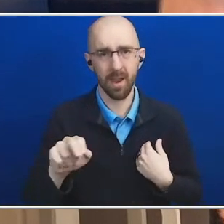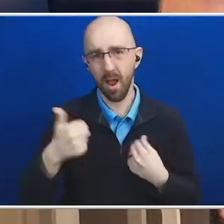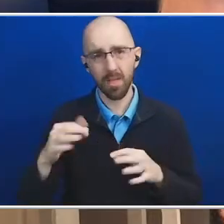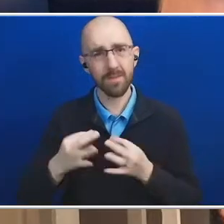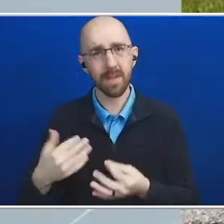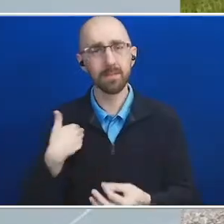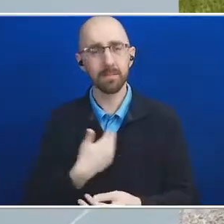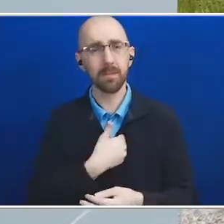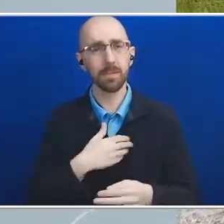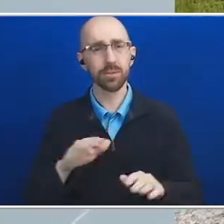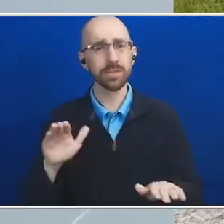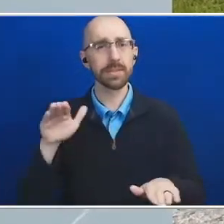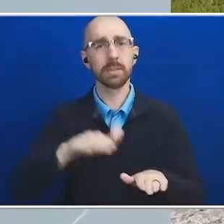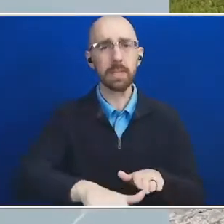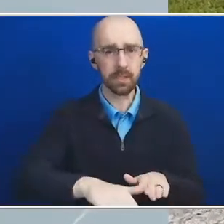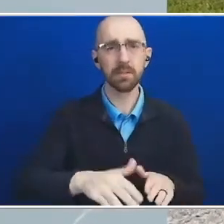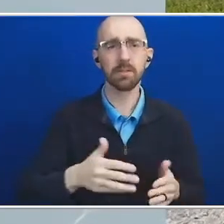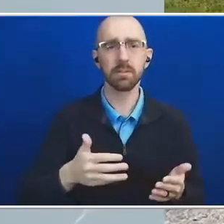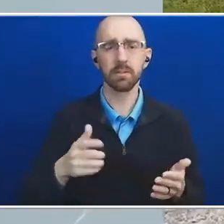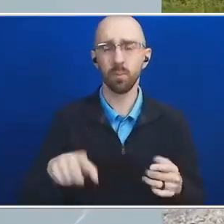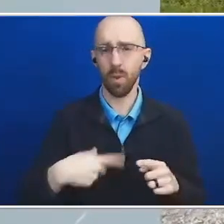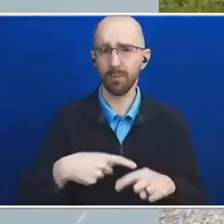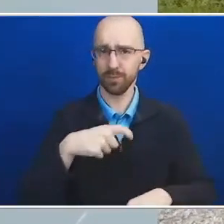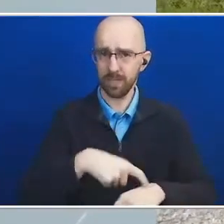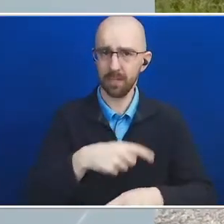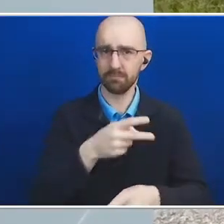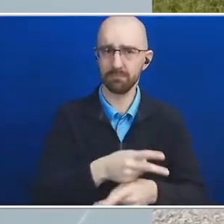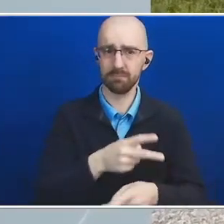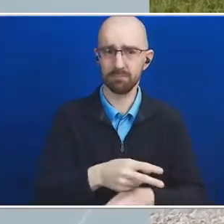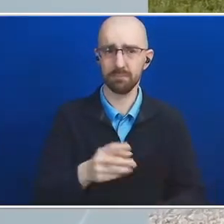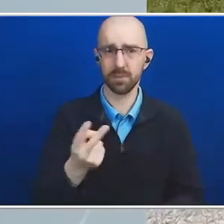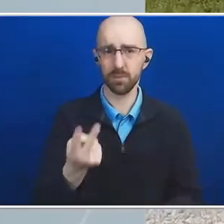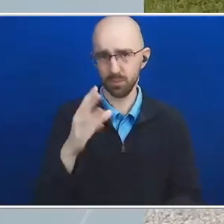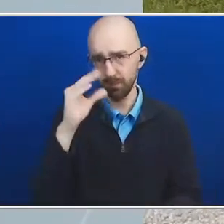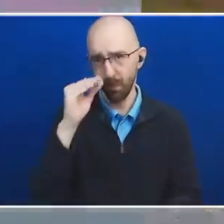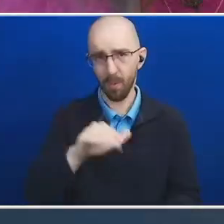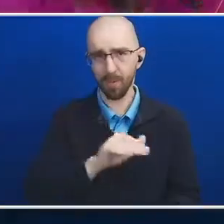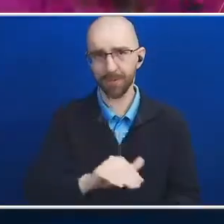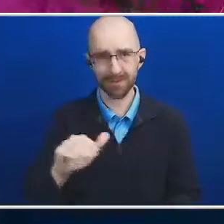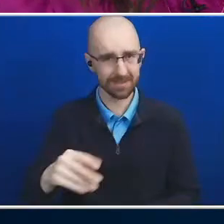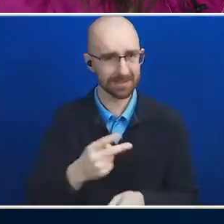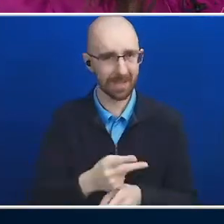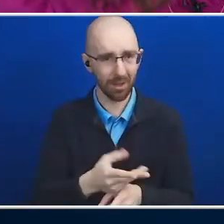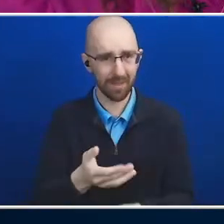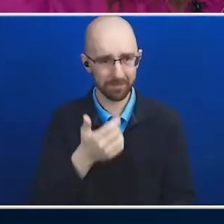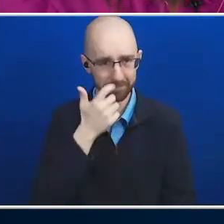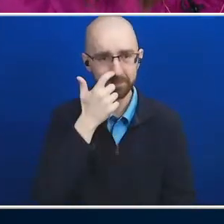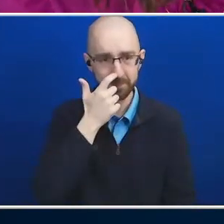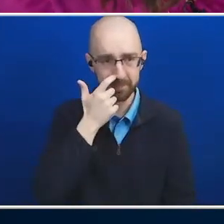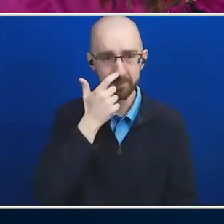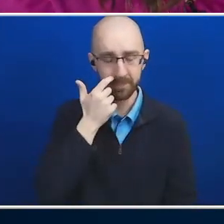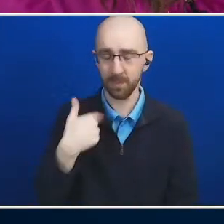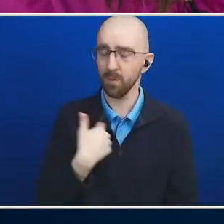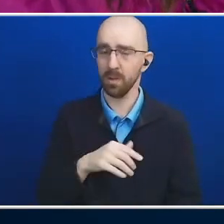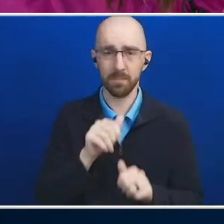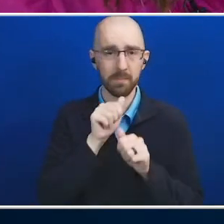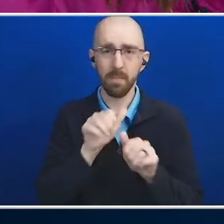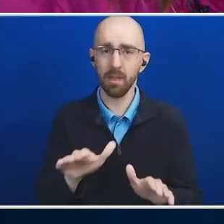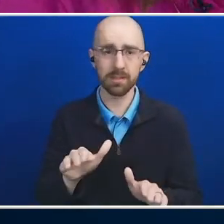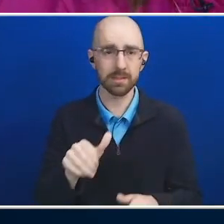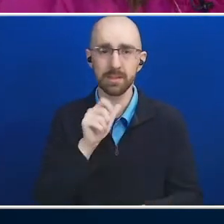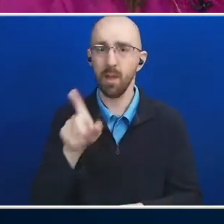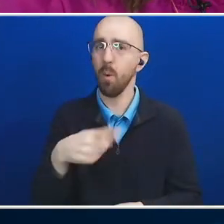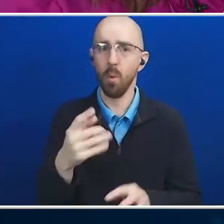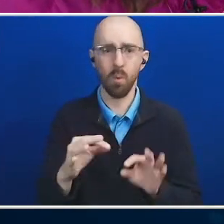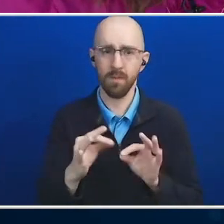when it came time to taking care of those two boys of yours? Yeah, so we have been so blessed. It hasn't been just family. It's been